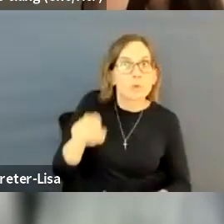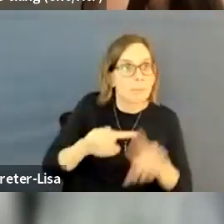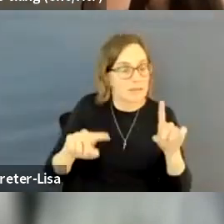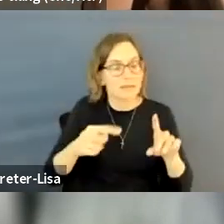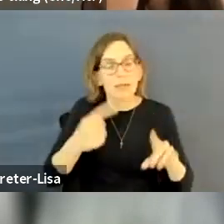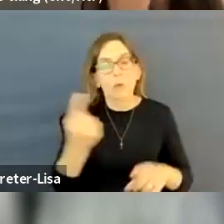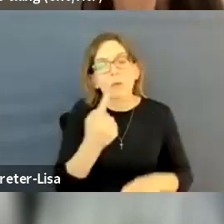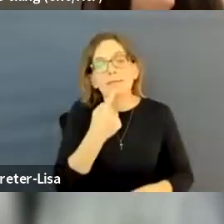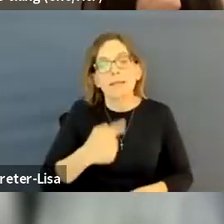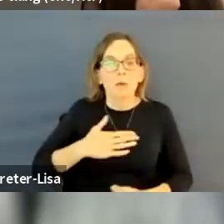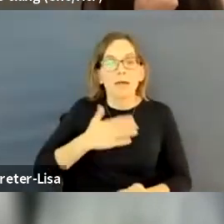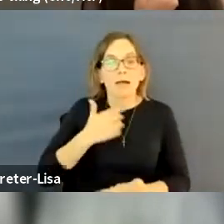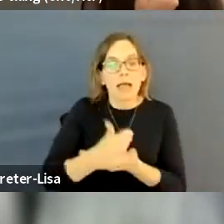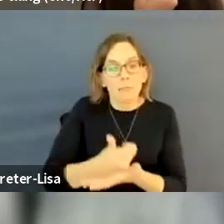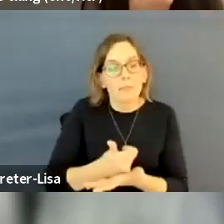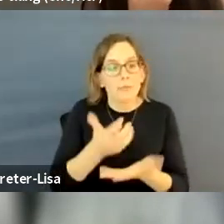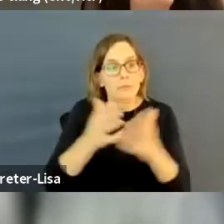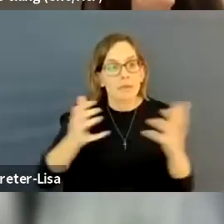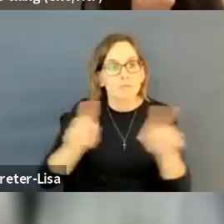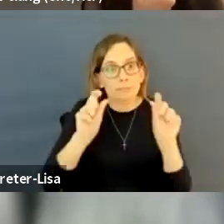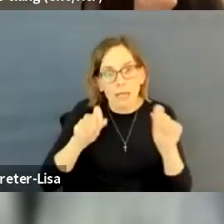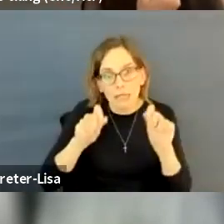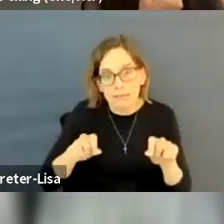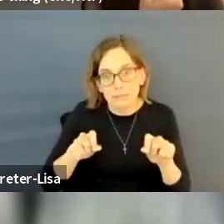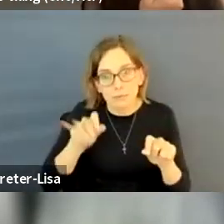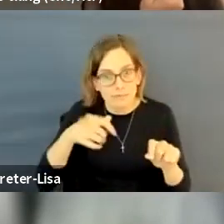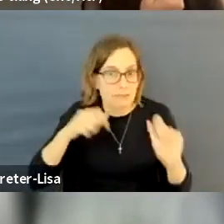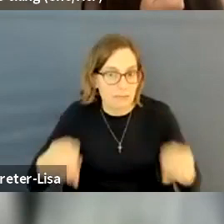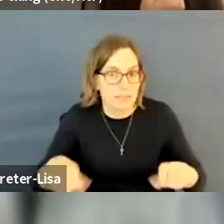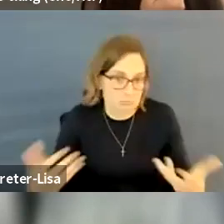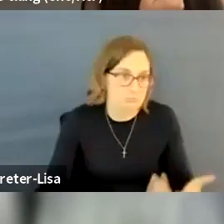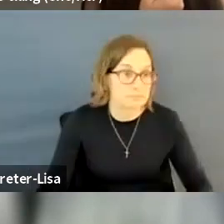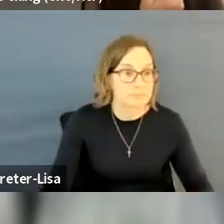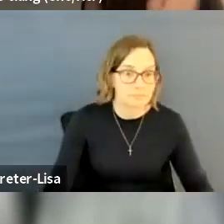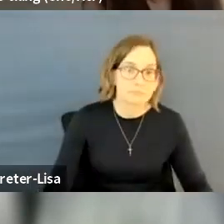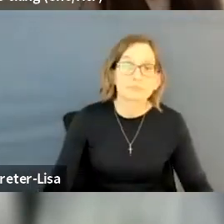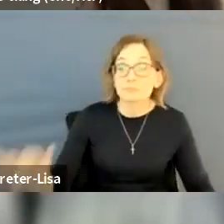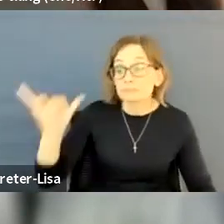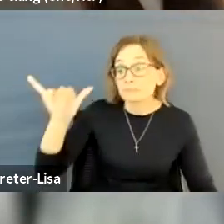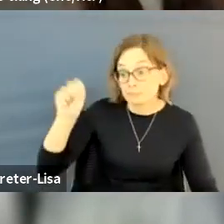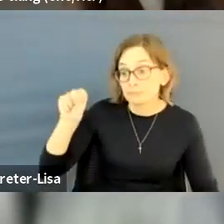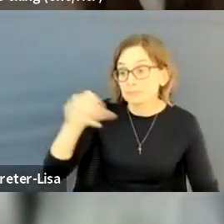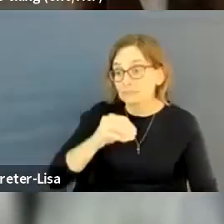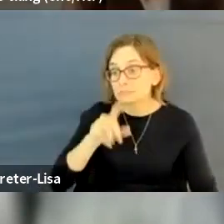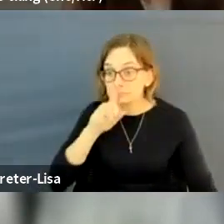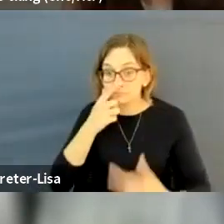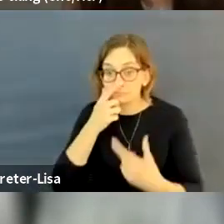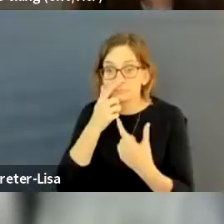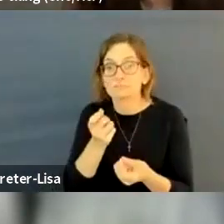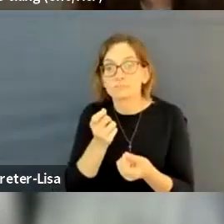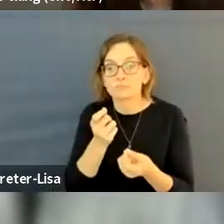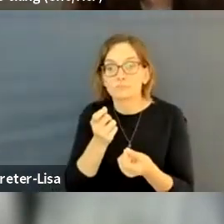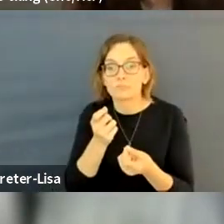as much as possible as I can. Thank you. And it is an interesting